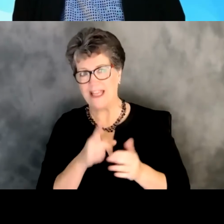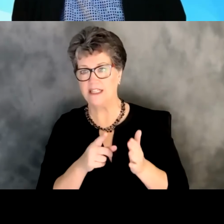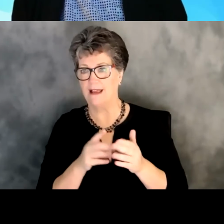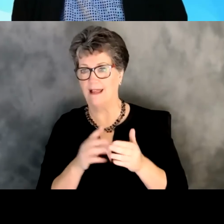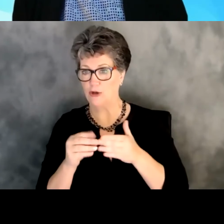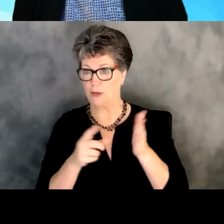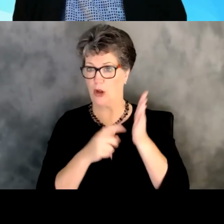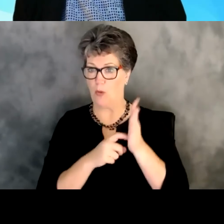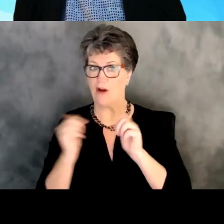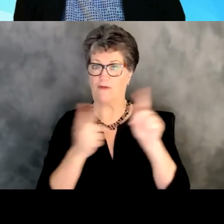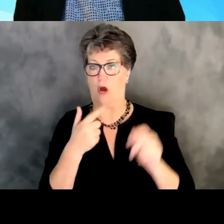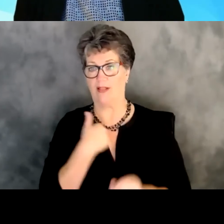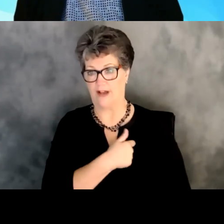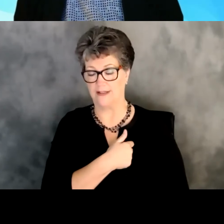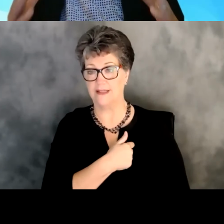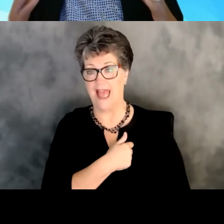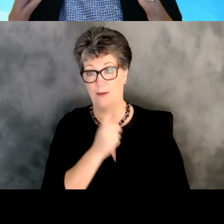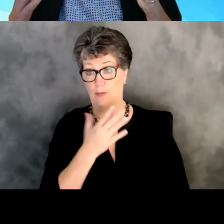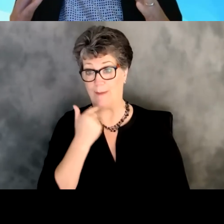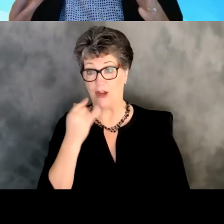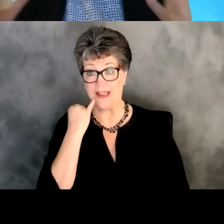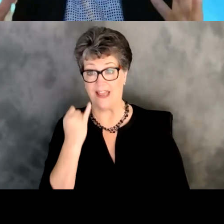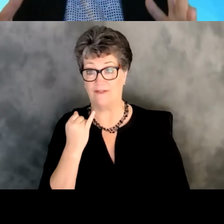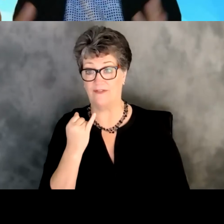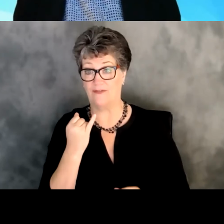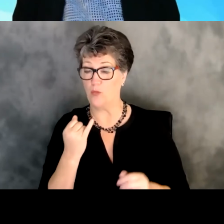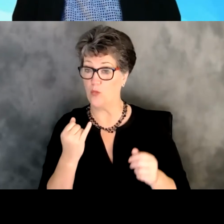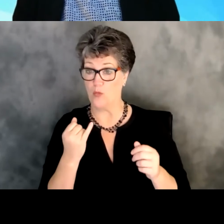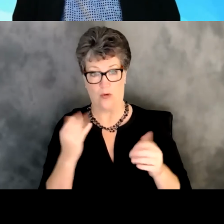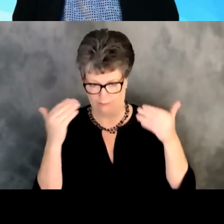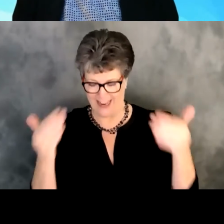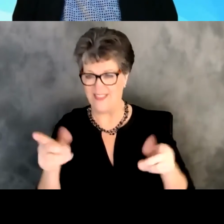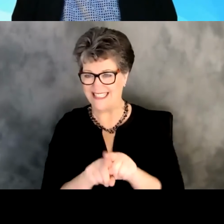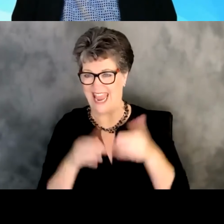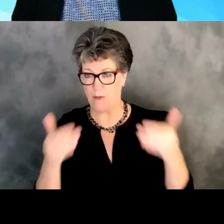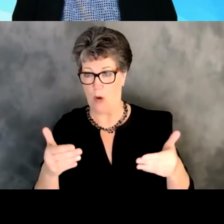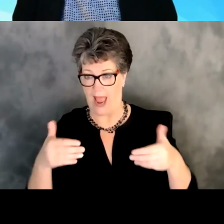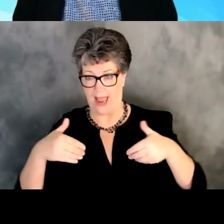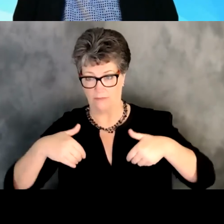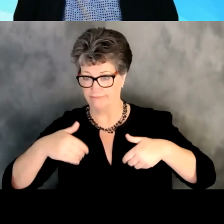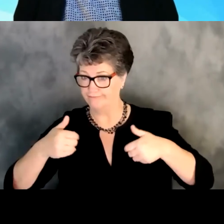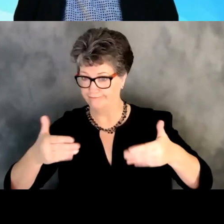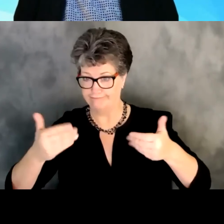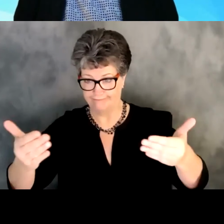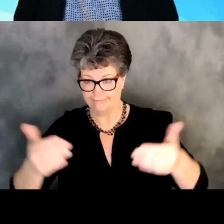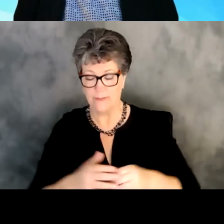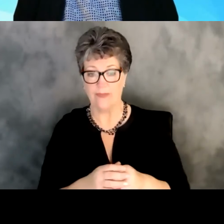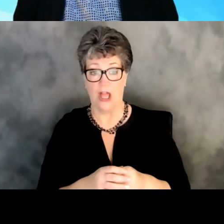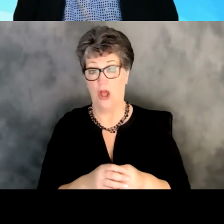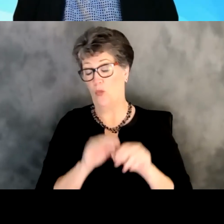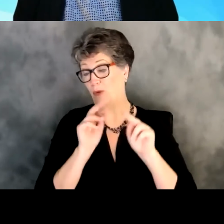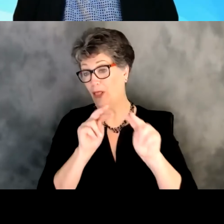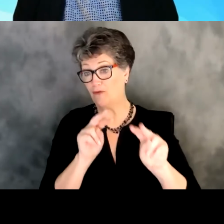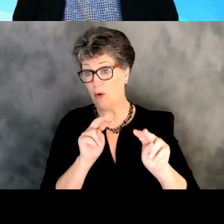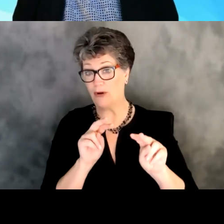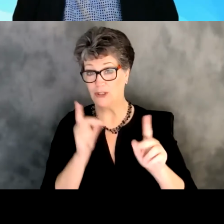required of all of us, and it's going to be better if we do it, if we're marching in the same direction. So that's what the purpose of this is. We look forward